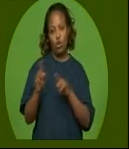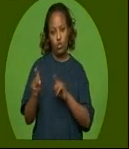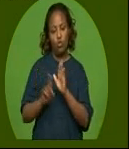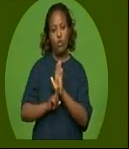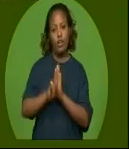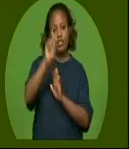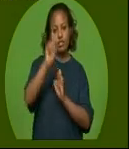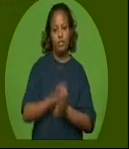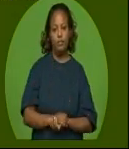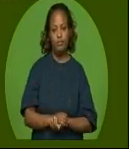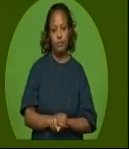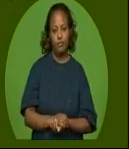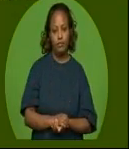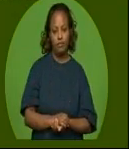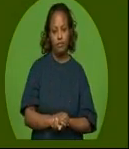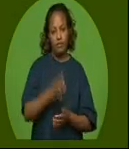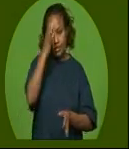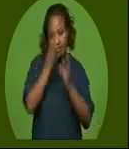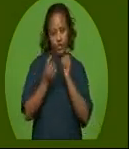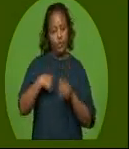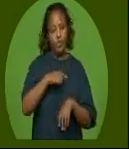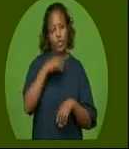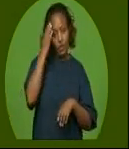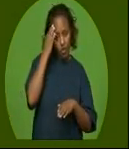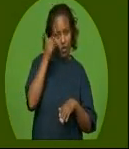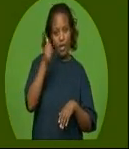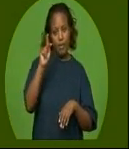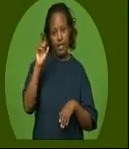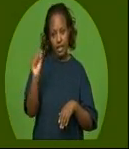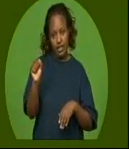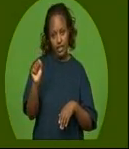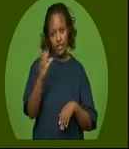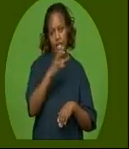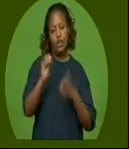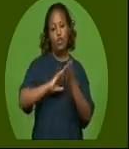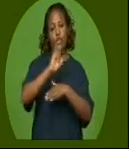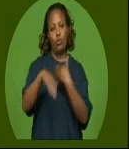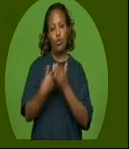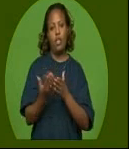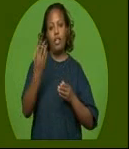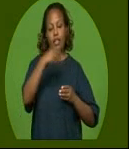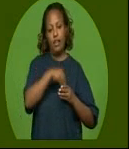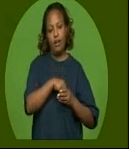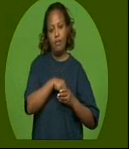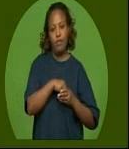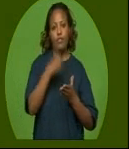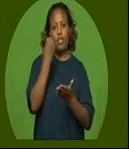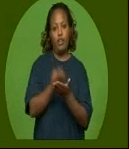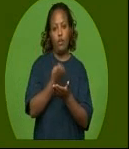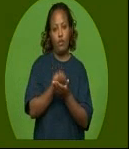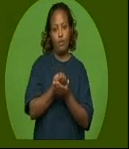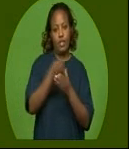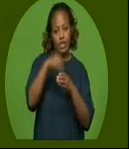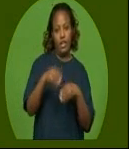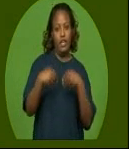APS also rises. If we know the APS and total income of